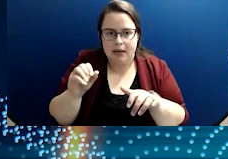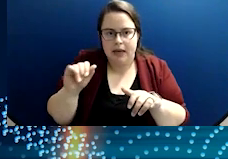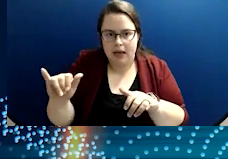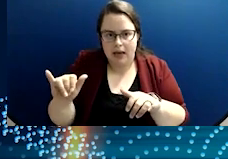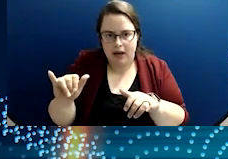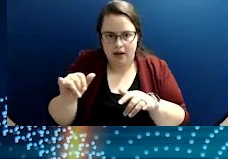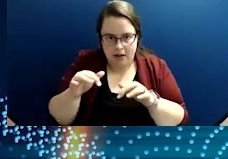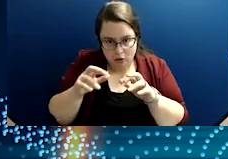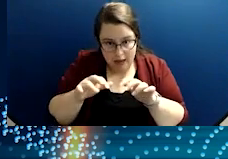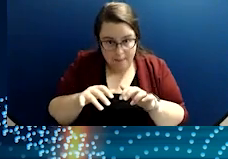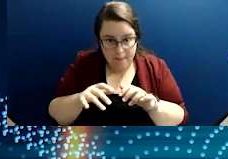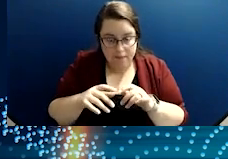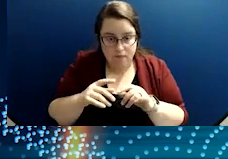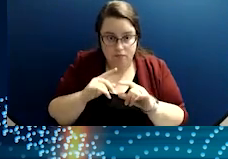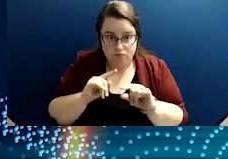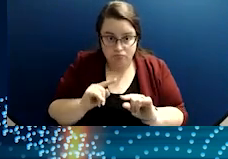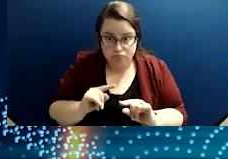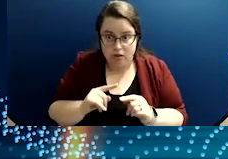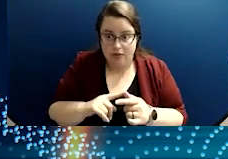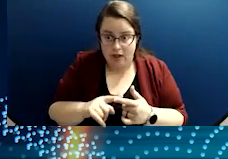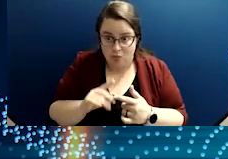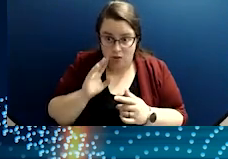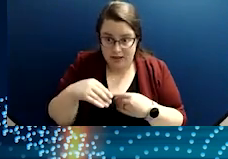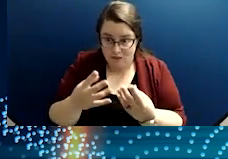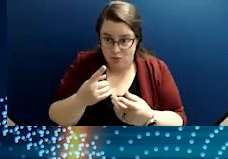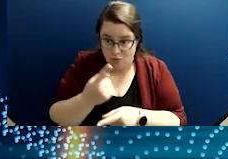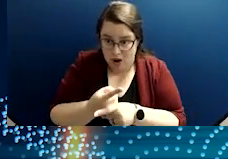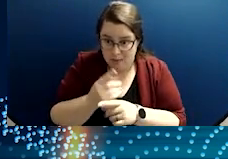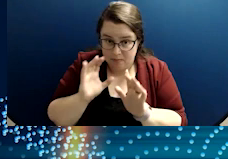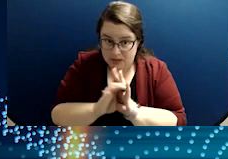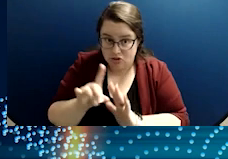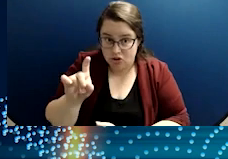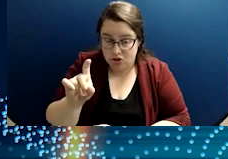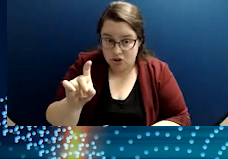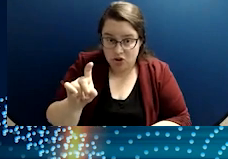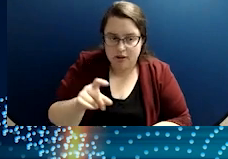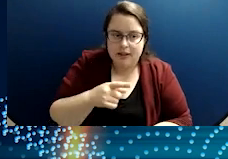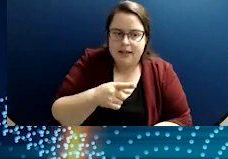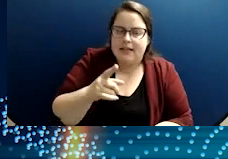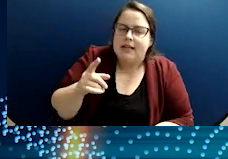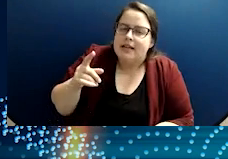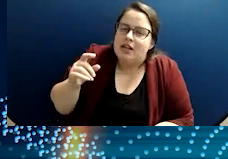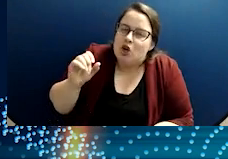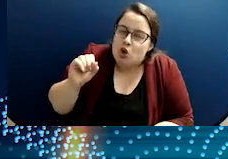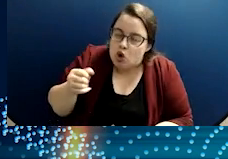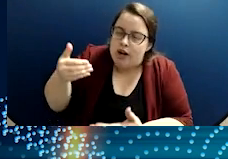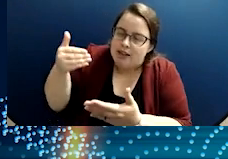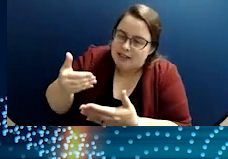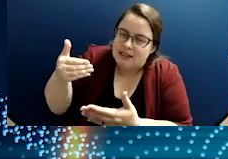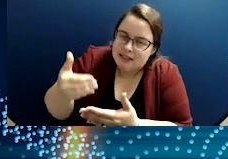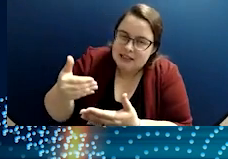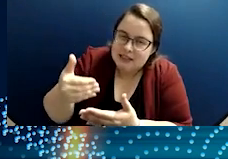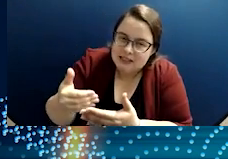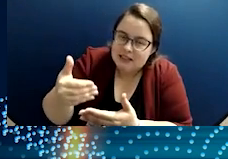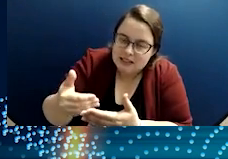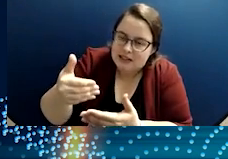Enough information. Put in the right prompts and could it generate this? You could get there eventually. Because of the way the prompts work, because